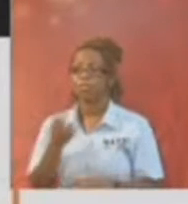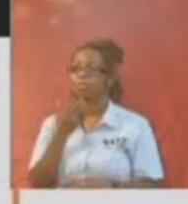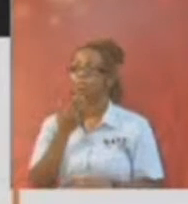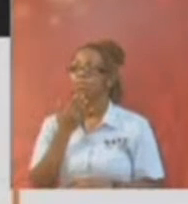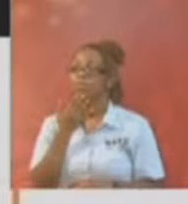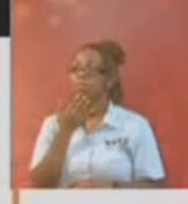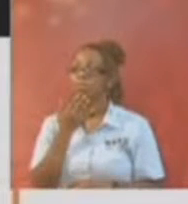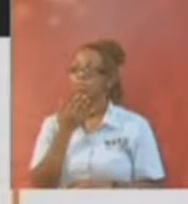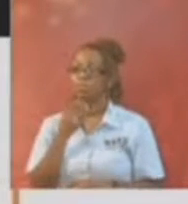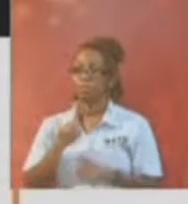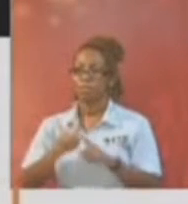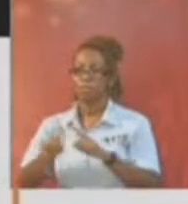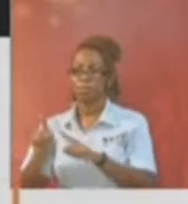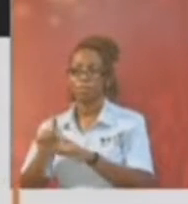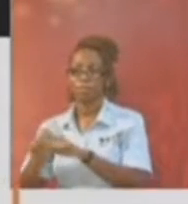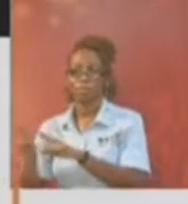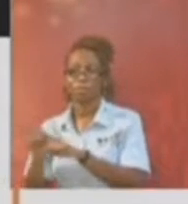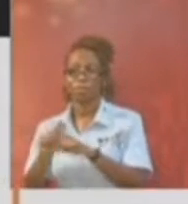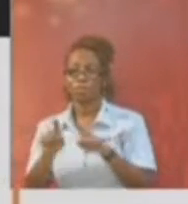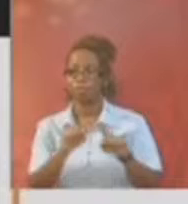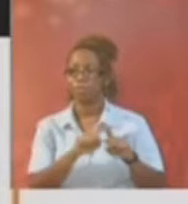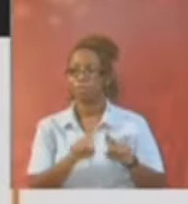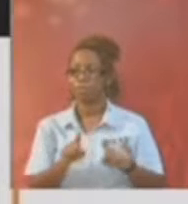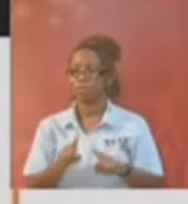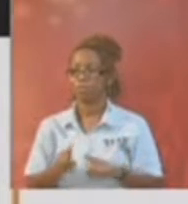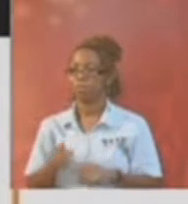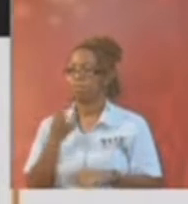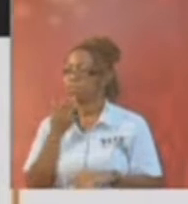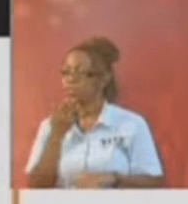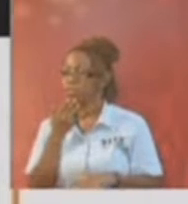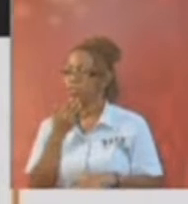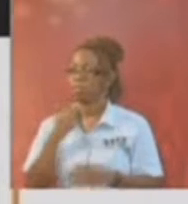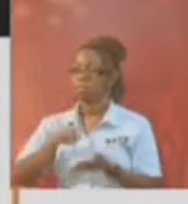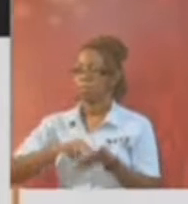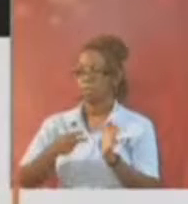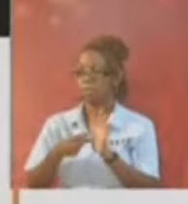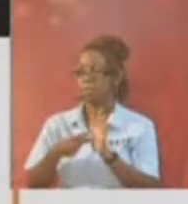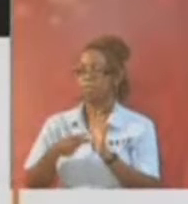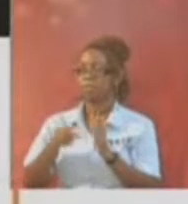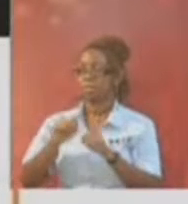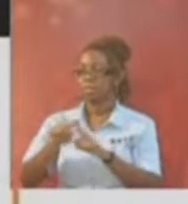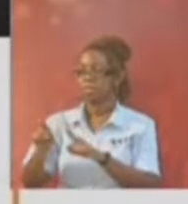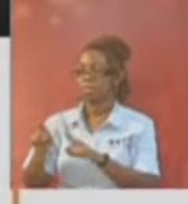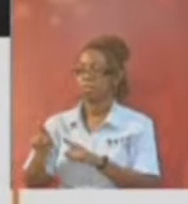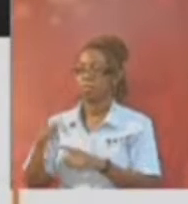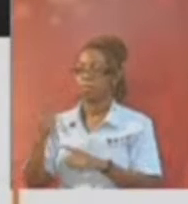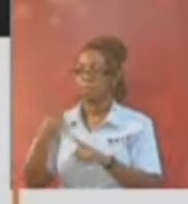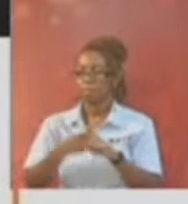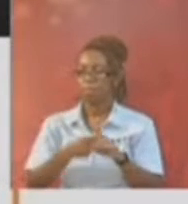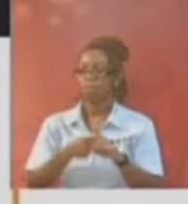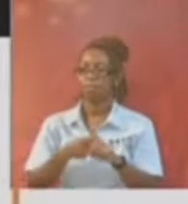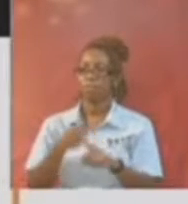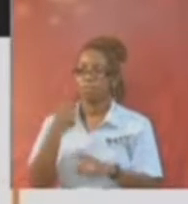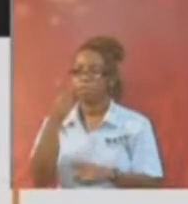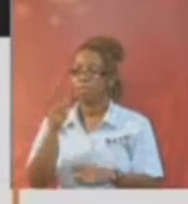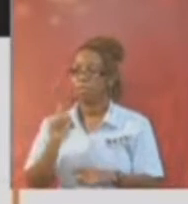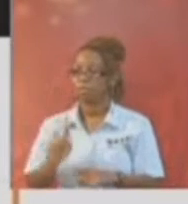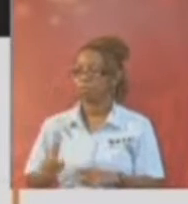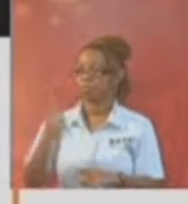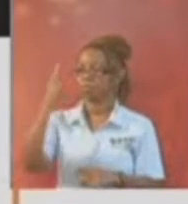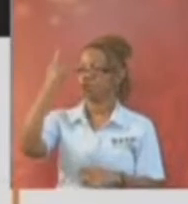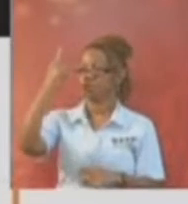the different months from July through to December. We see two peaks in November that correspond actually to the number